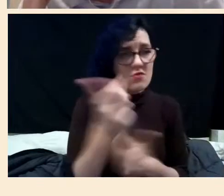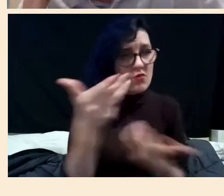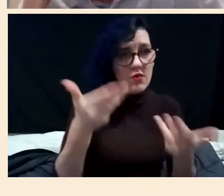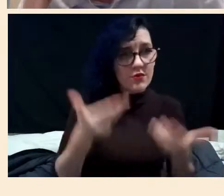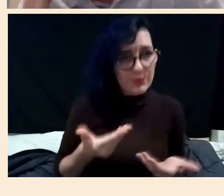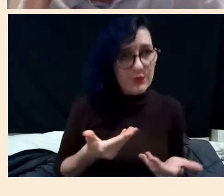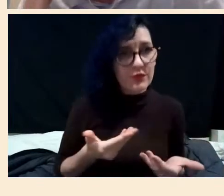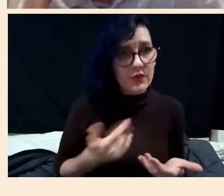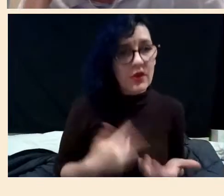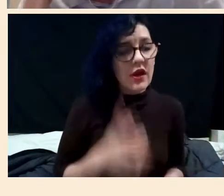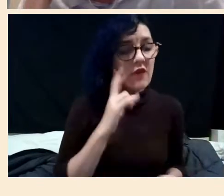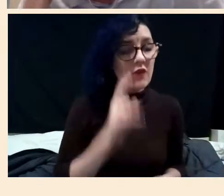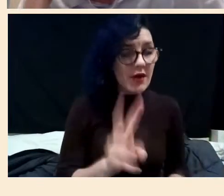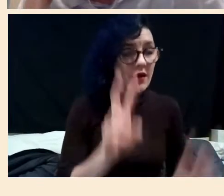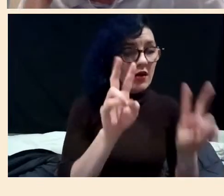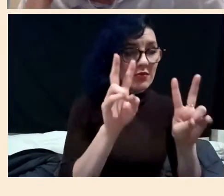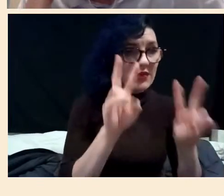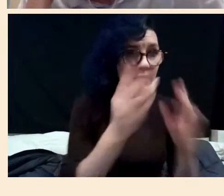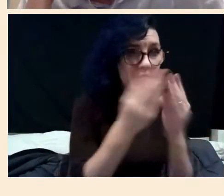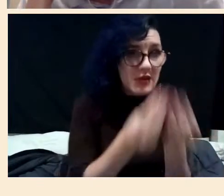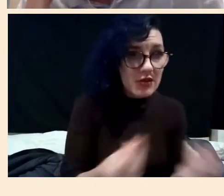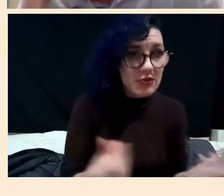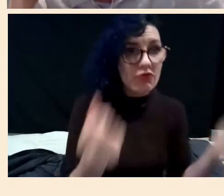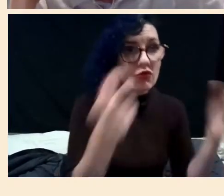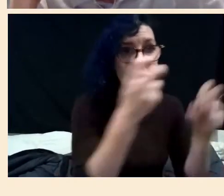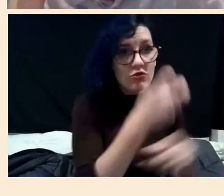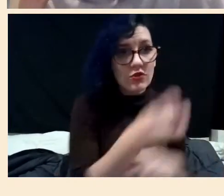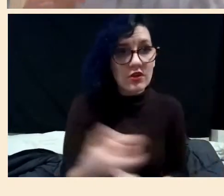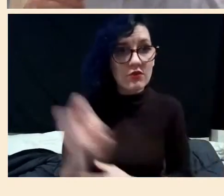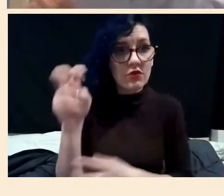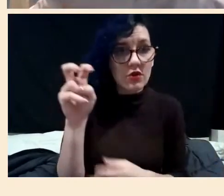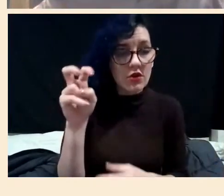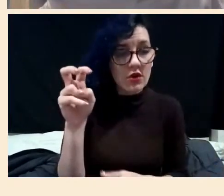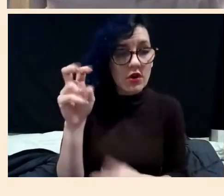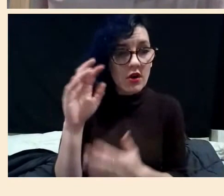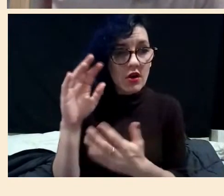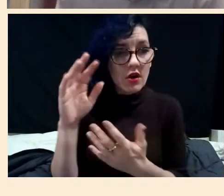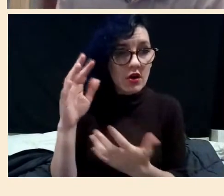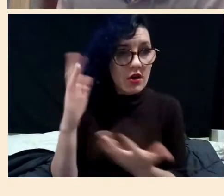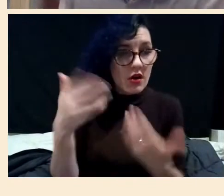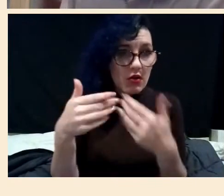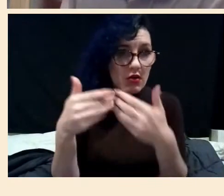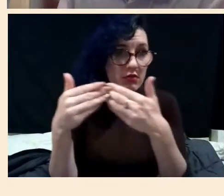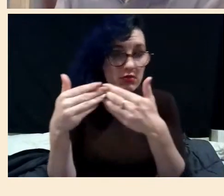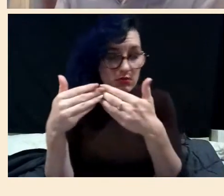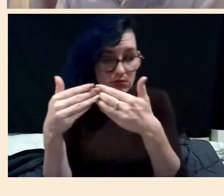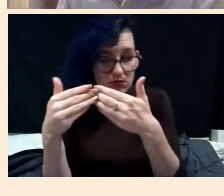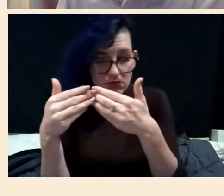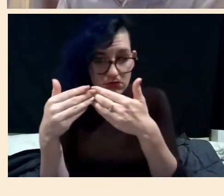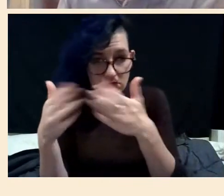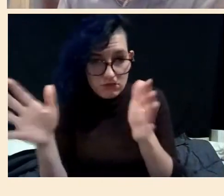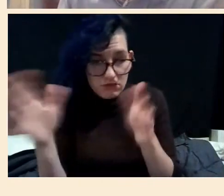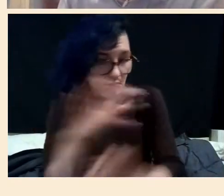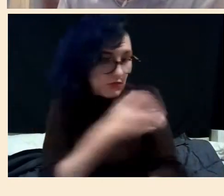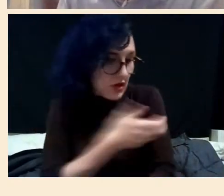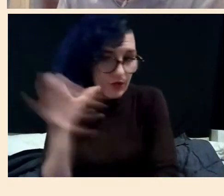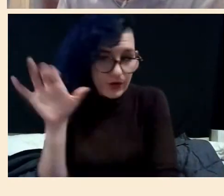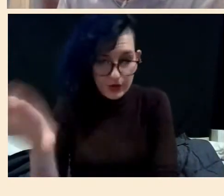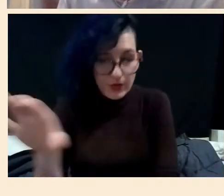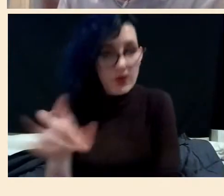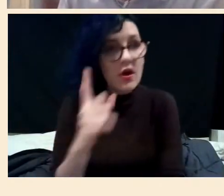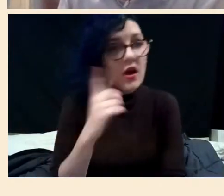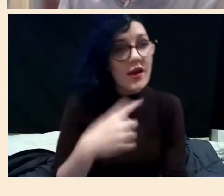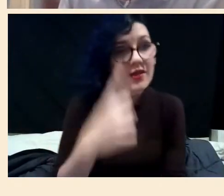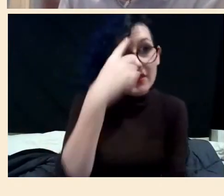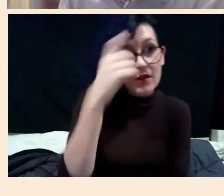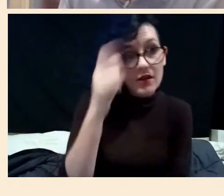we don't turn into a banana republic. And I just think it's important to go ahead and be neutral as far as who I'm